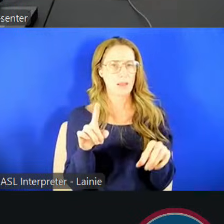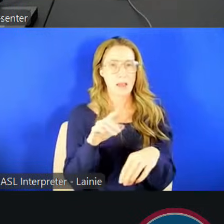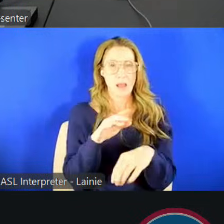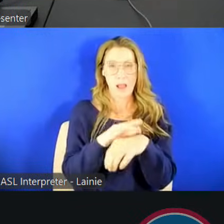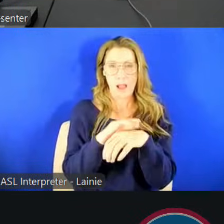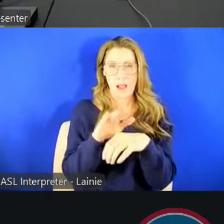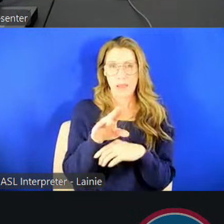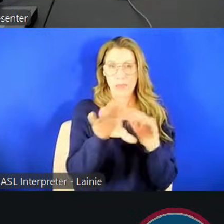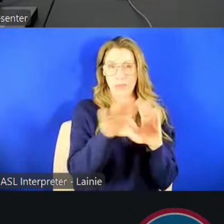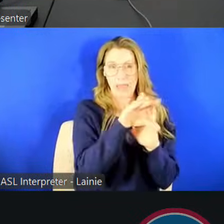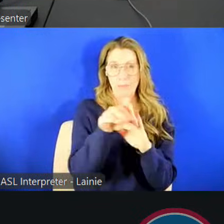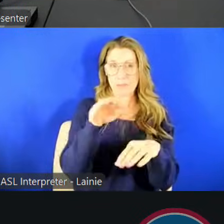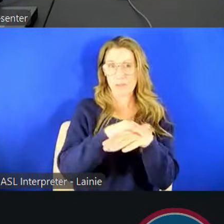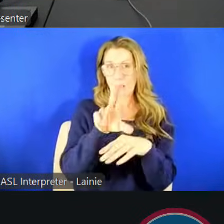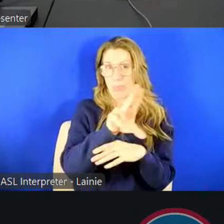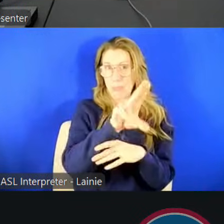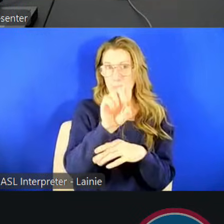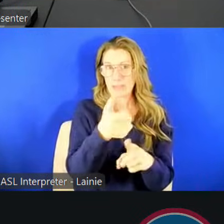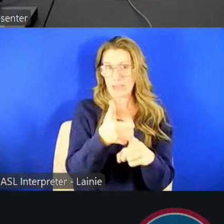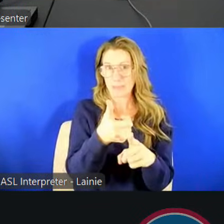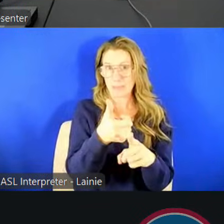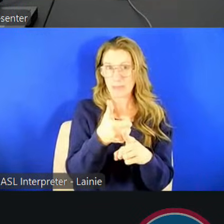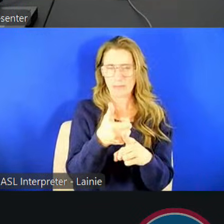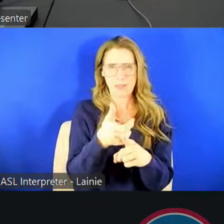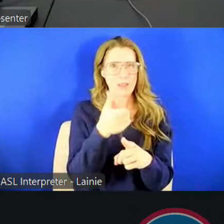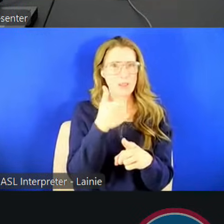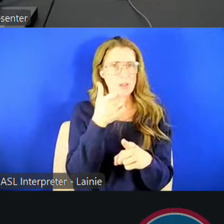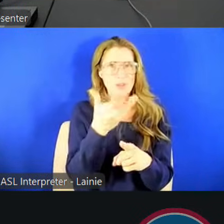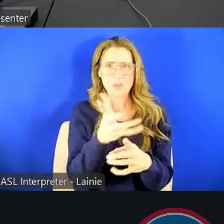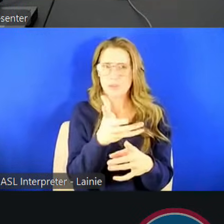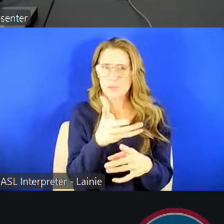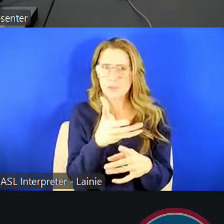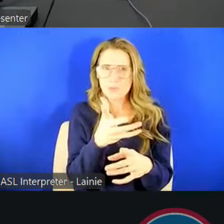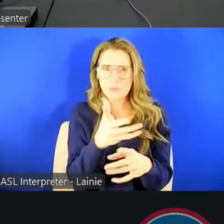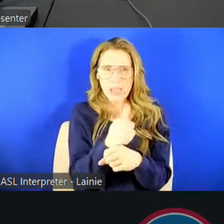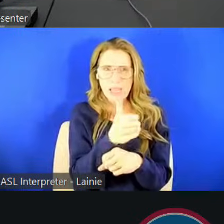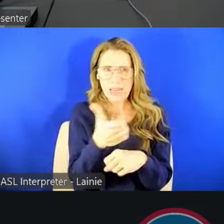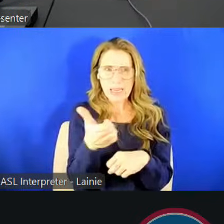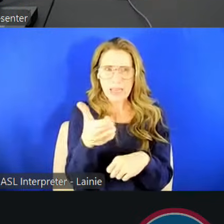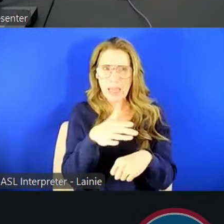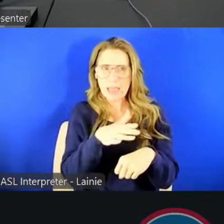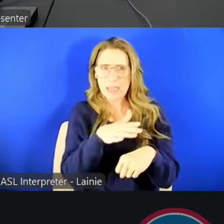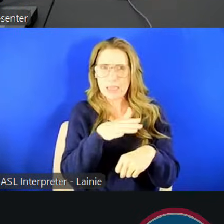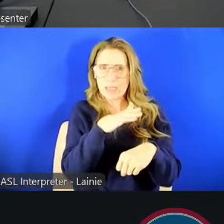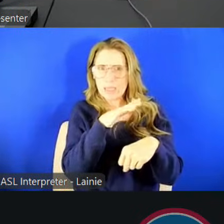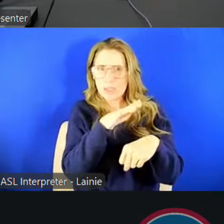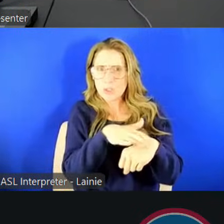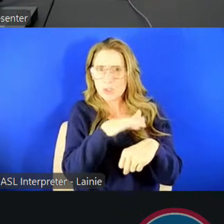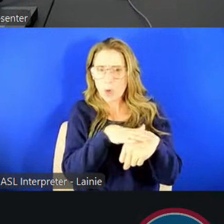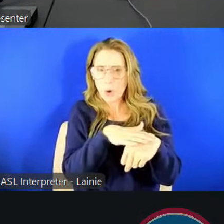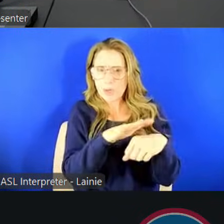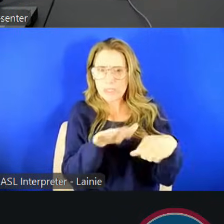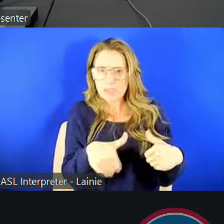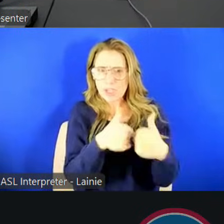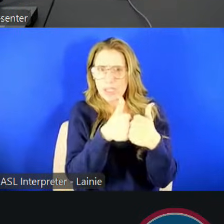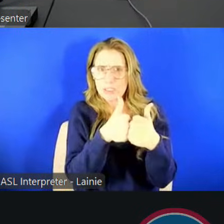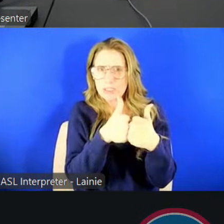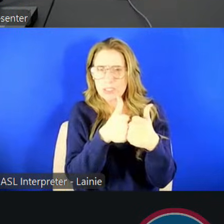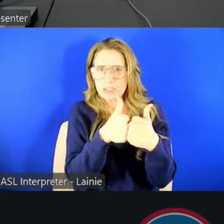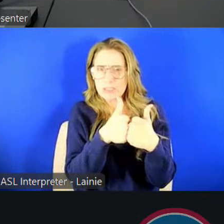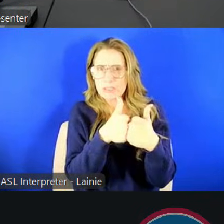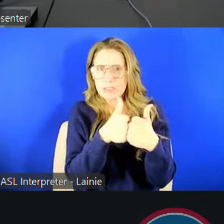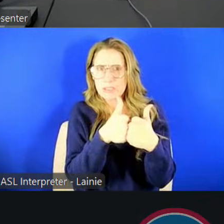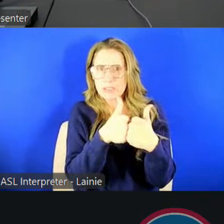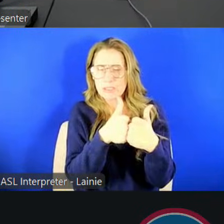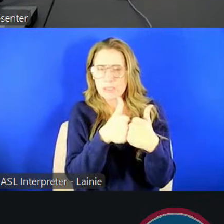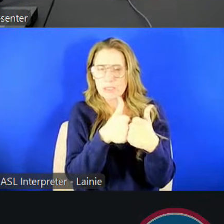themselves and the cameras, did you guys face any kind of like notice challenges on that? I